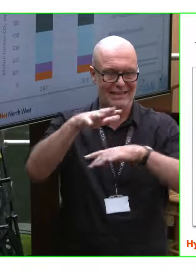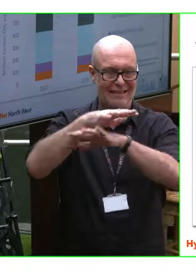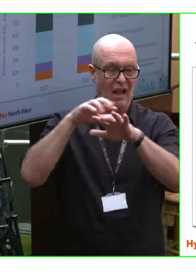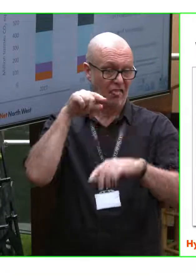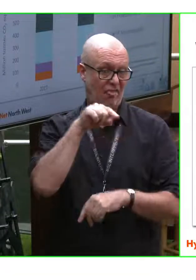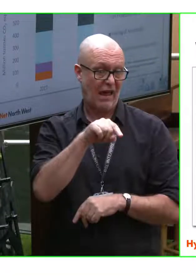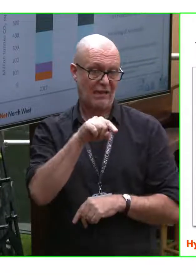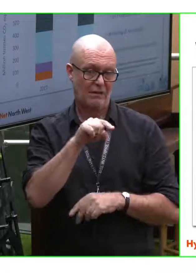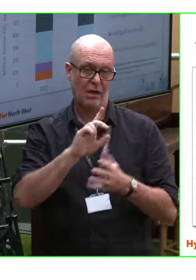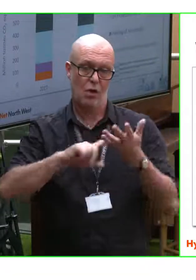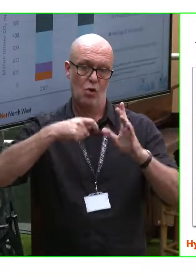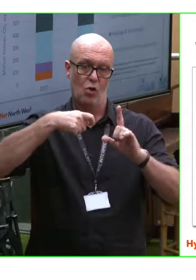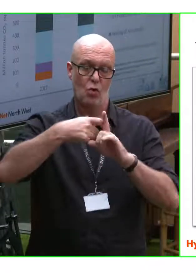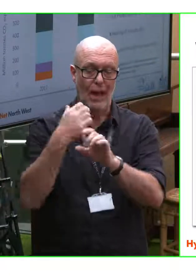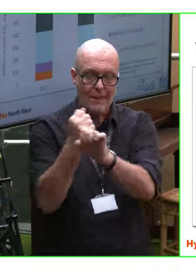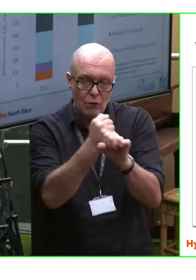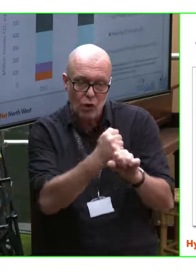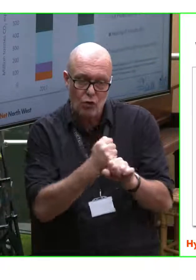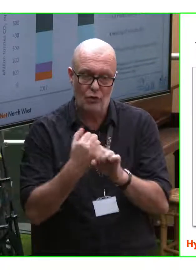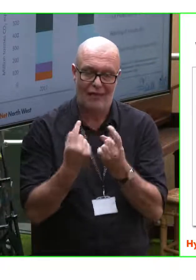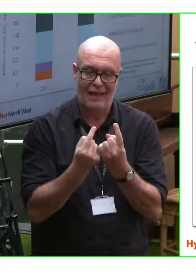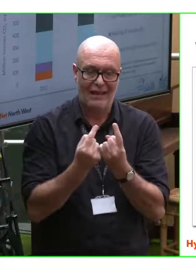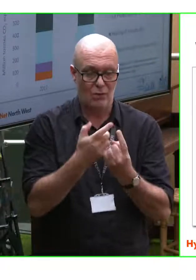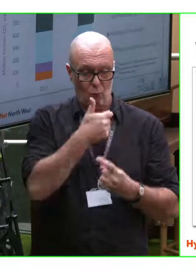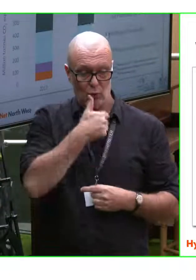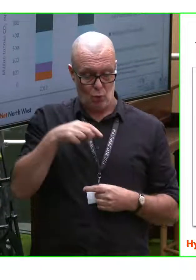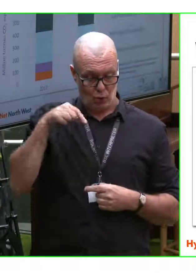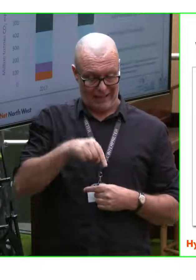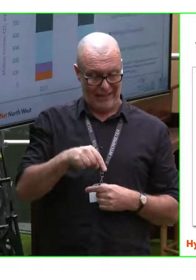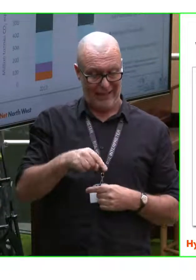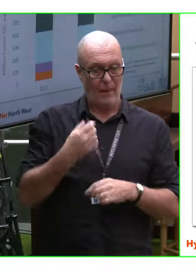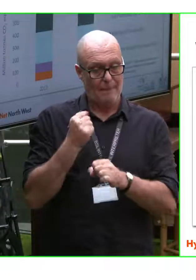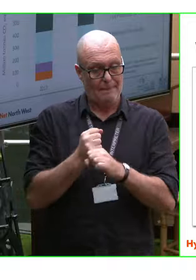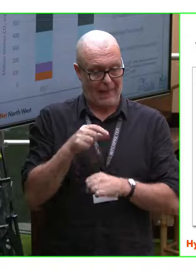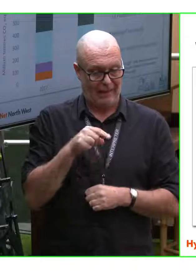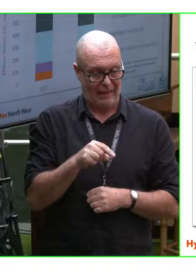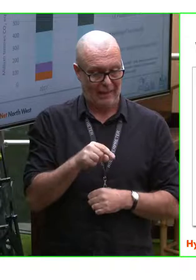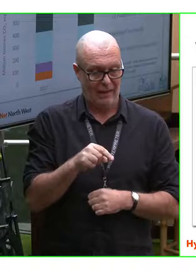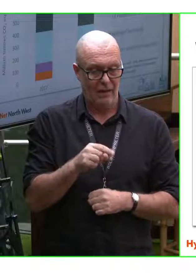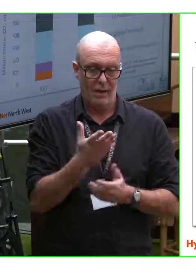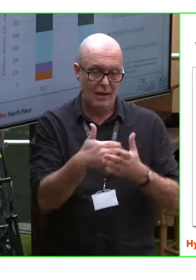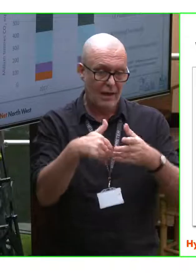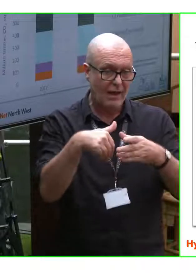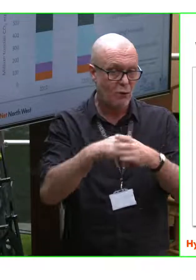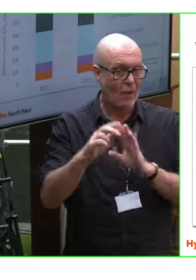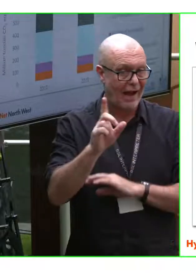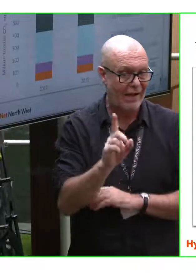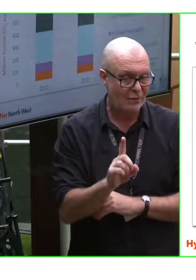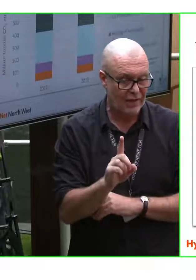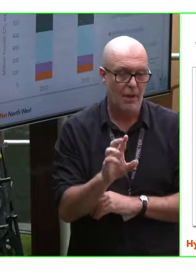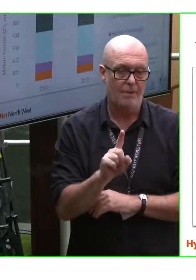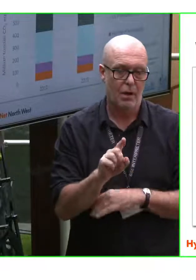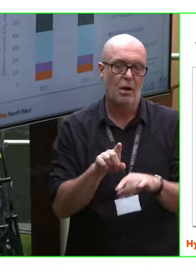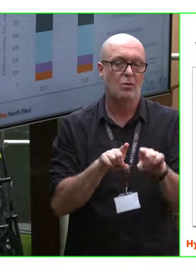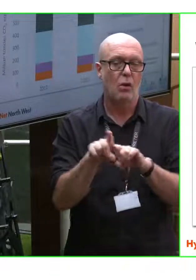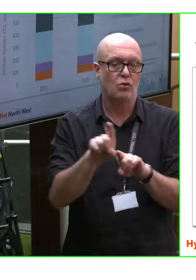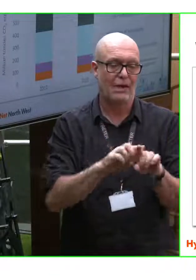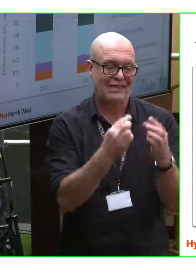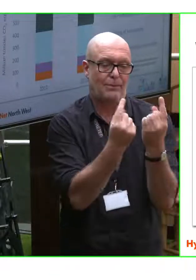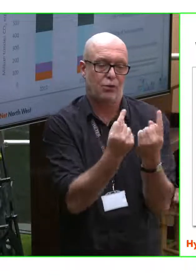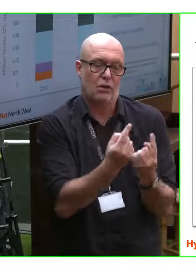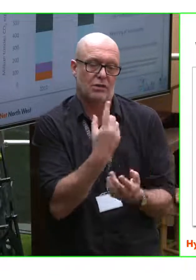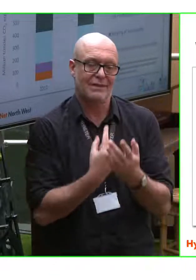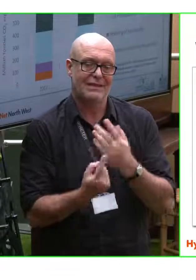UK production of things consumed in the UK. Now that does include our electricity, but mainly it's the products. It is